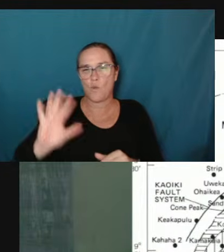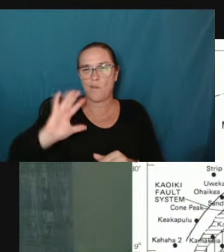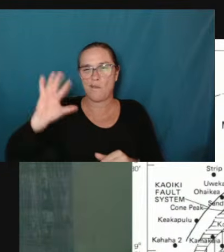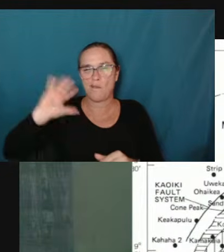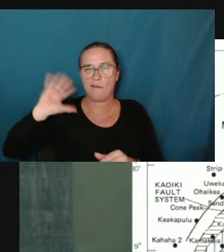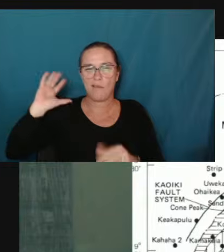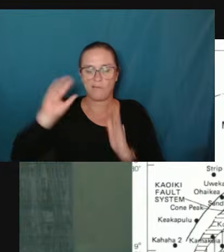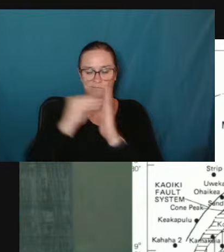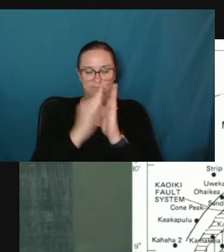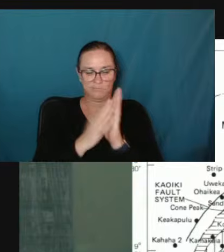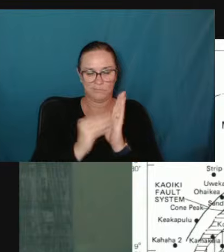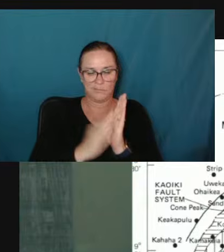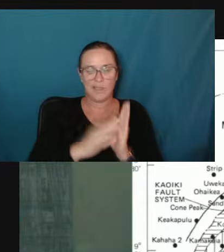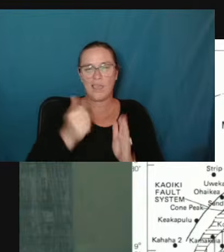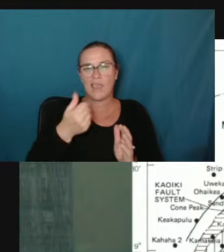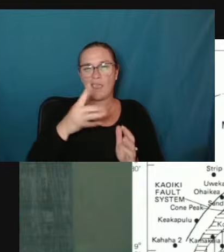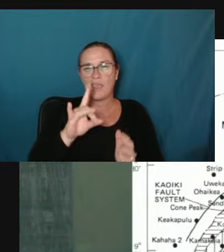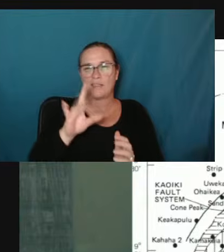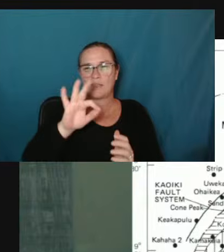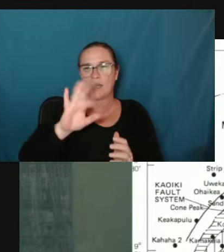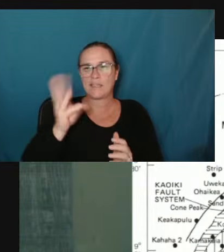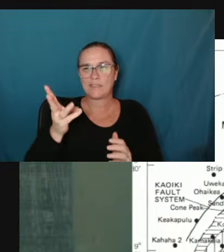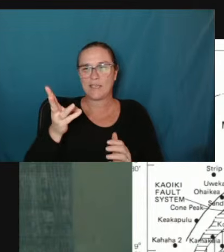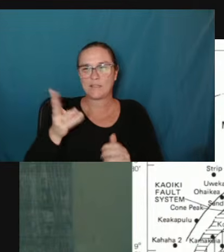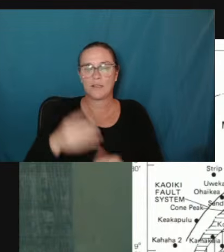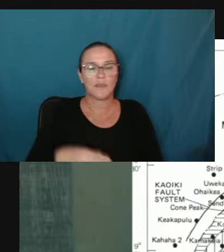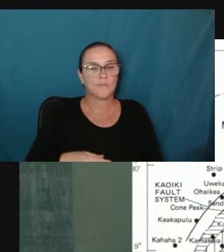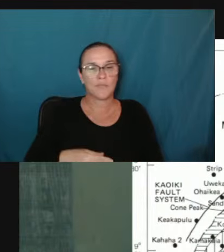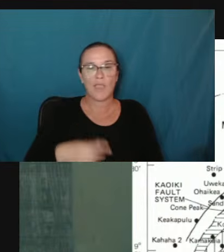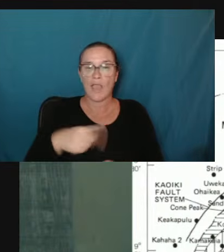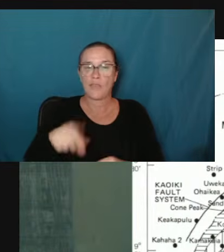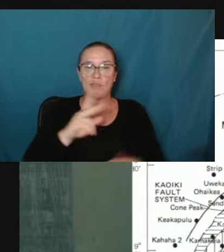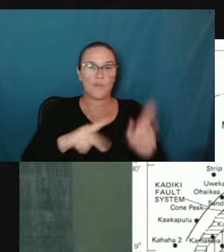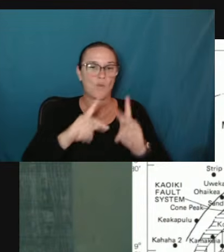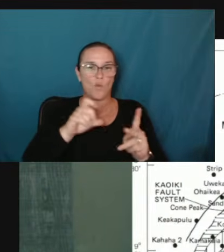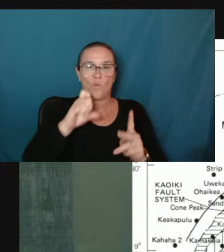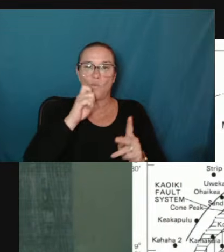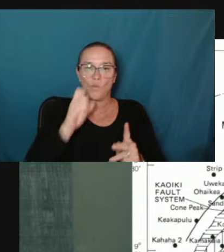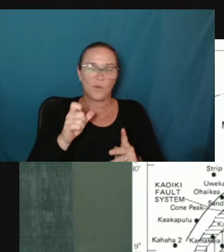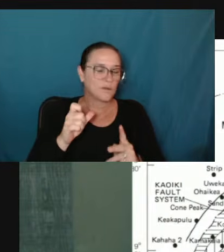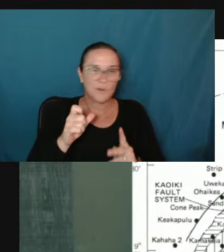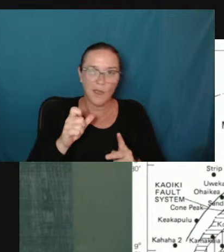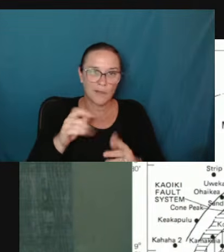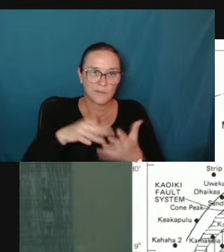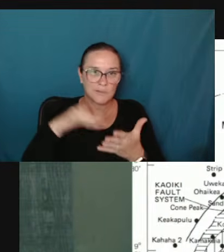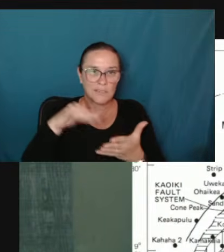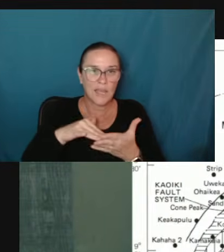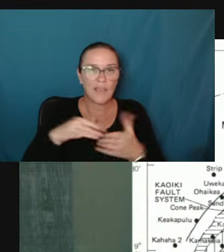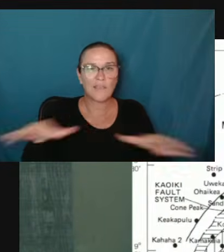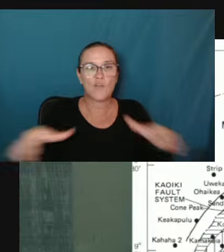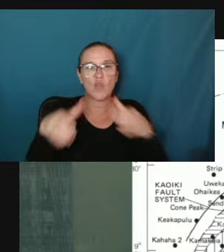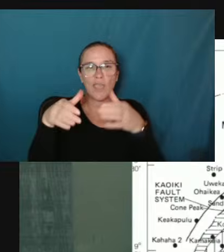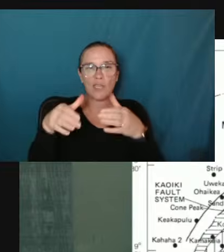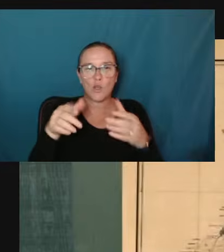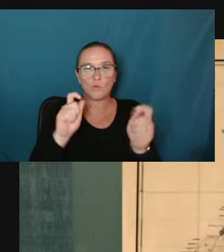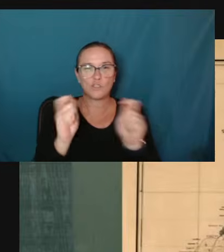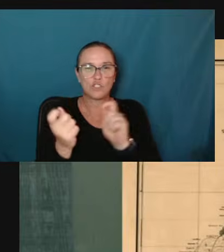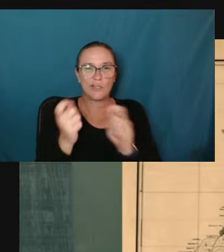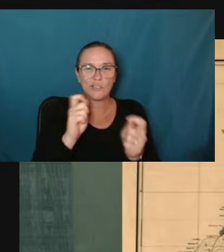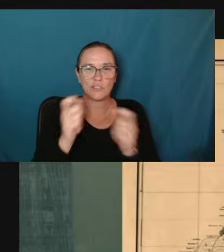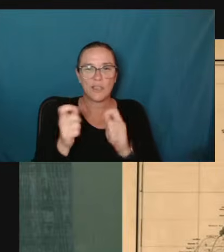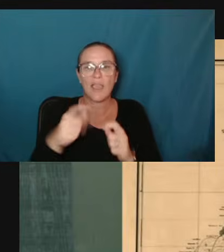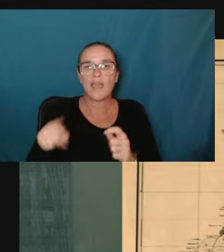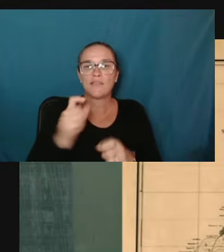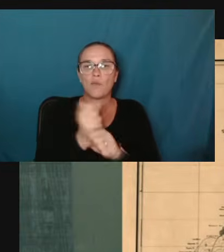1896. And of course, these surveyors were not studying volcano deformation. They were making maps of the